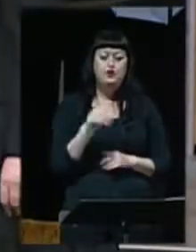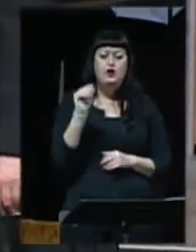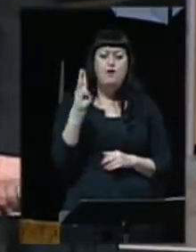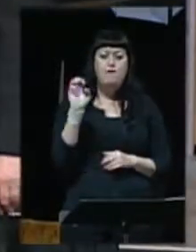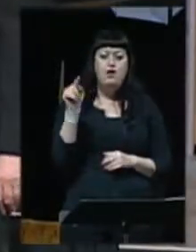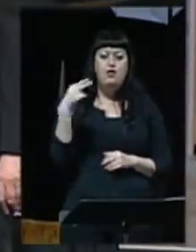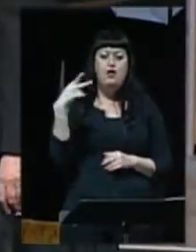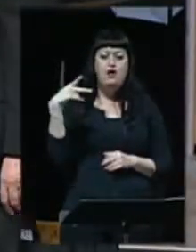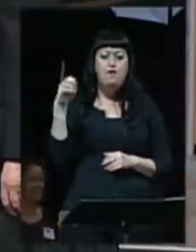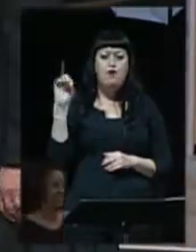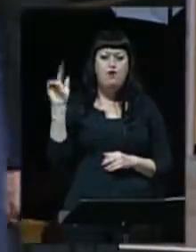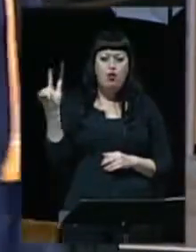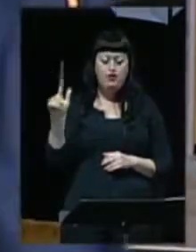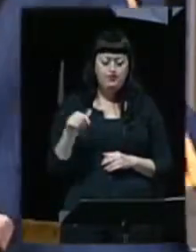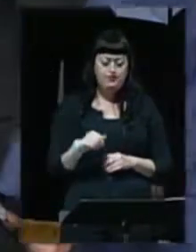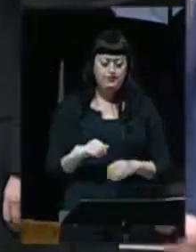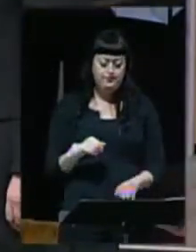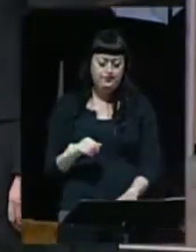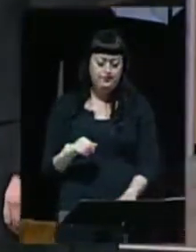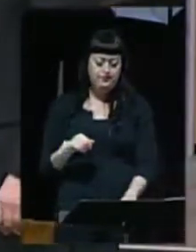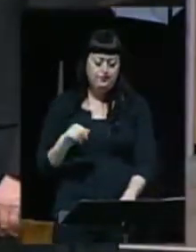Beth Podol.